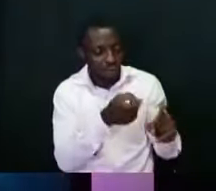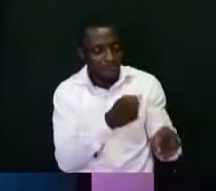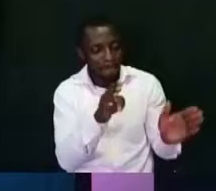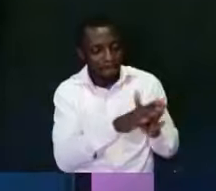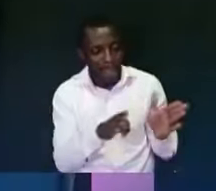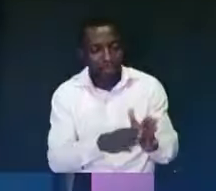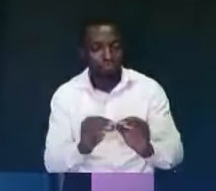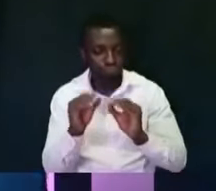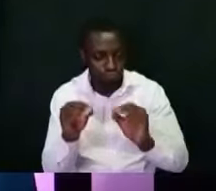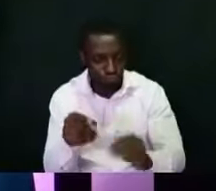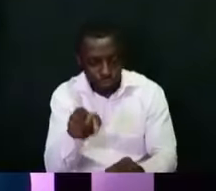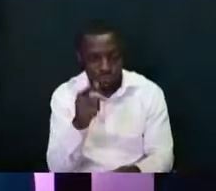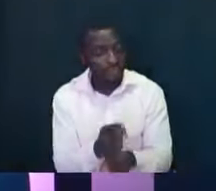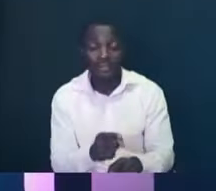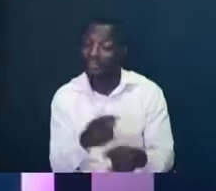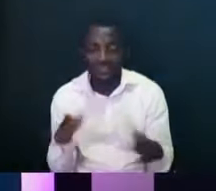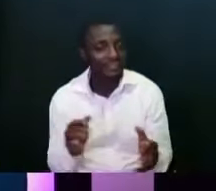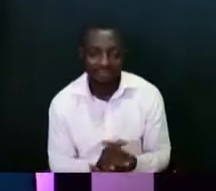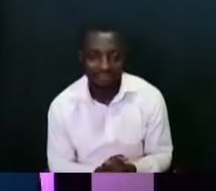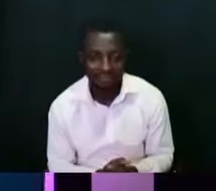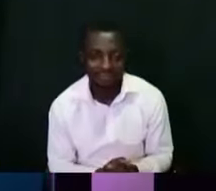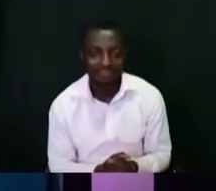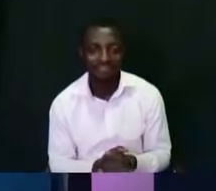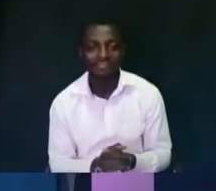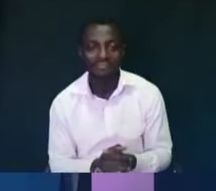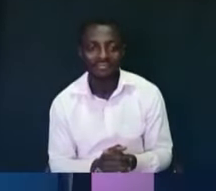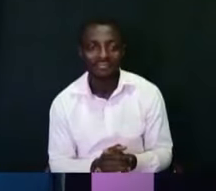I will just stay in scripture.